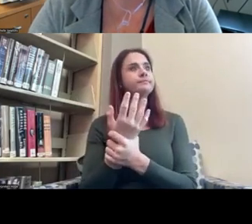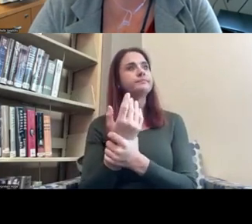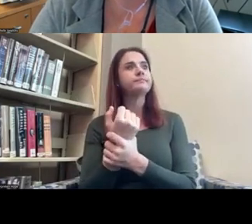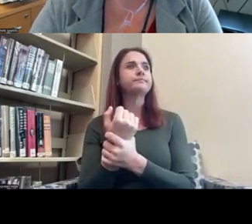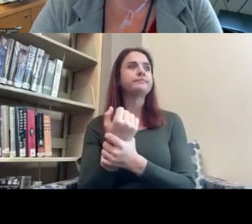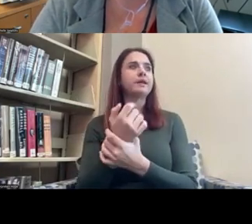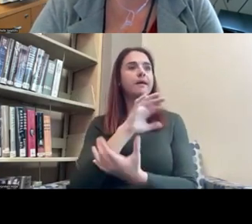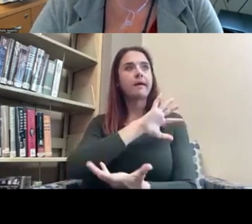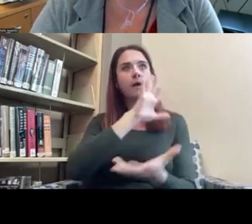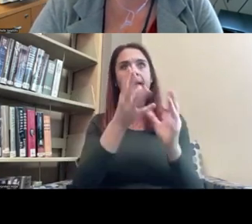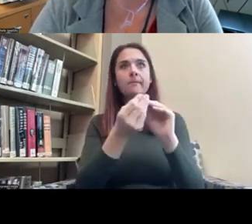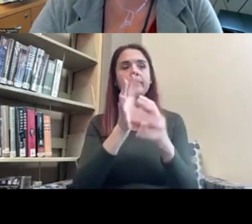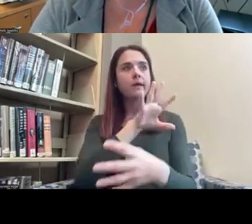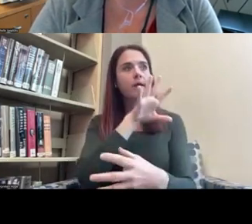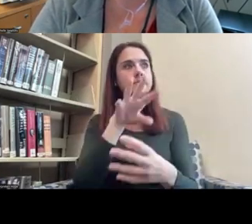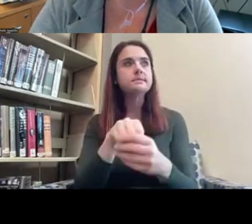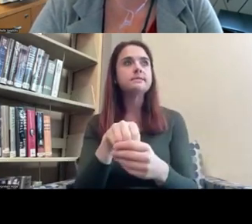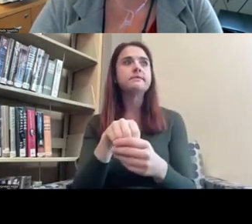comprehensive